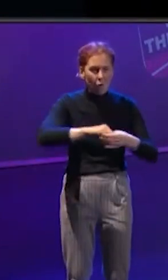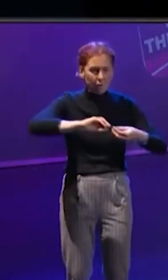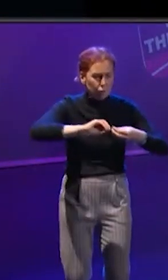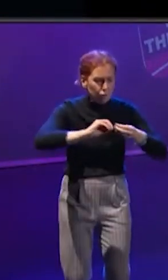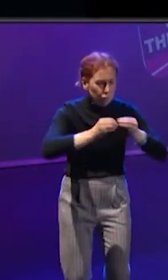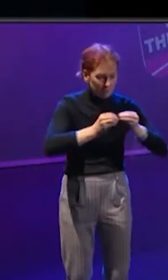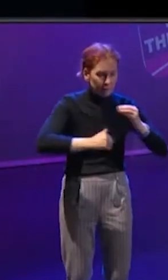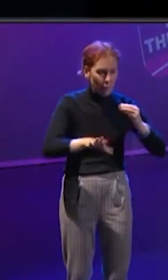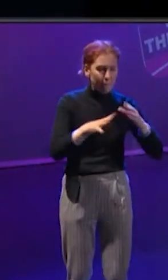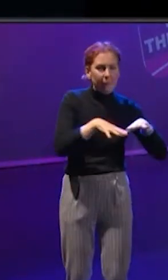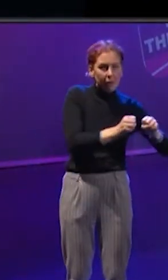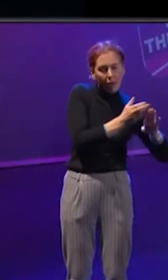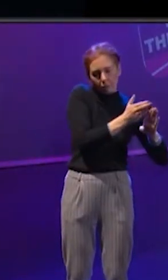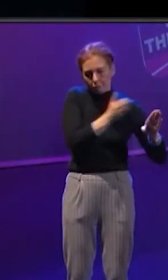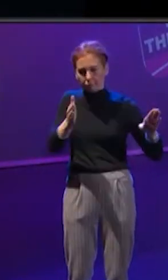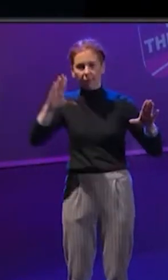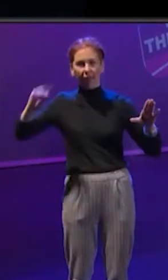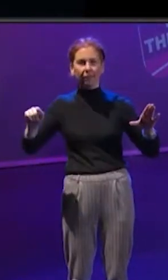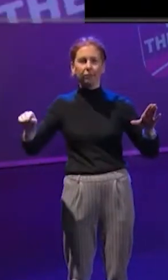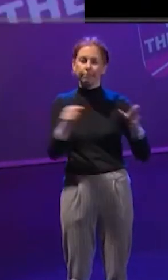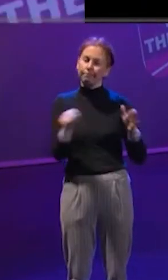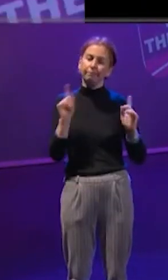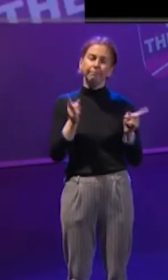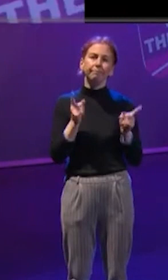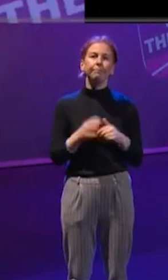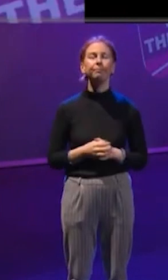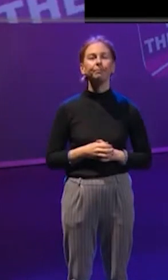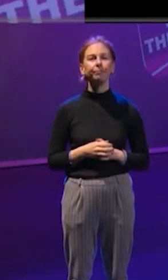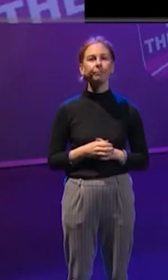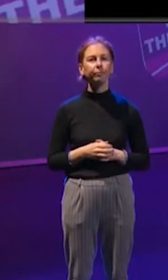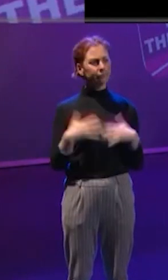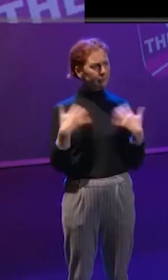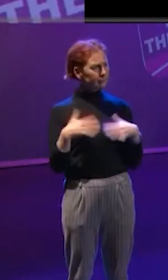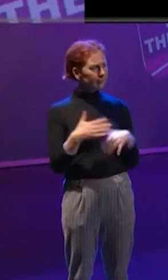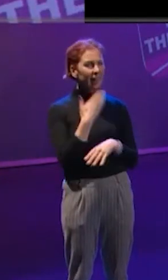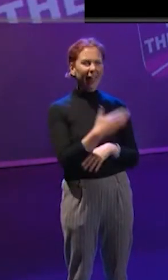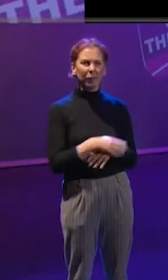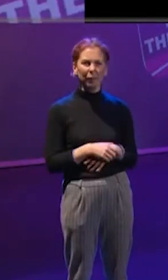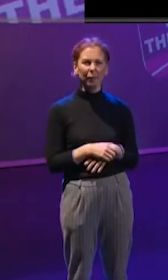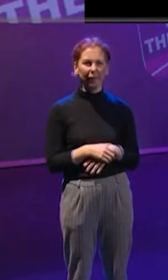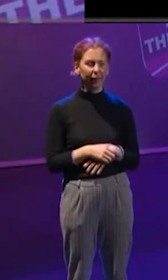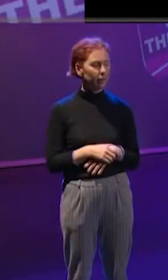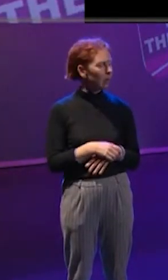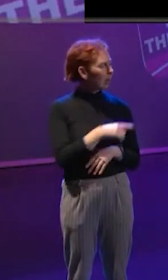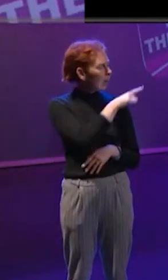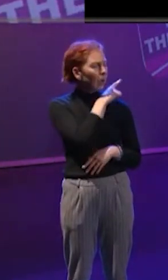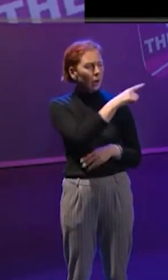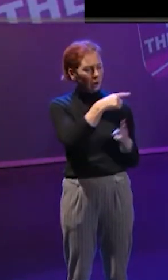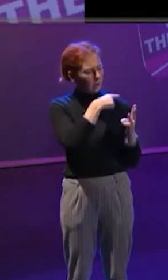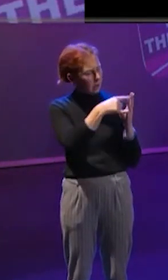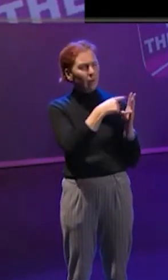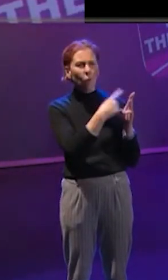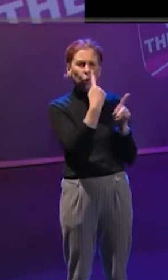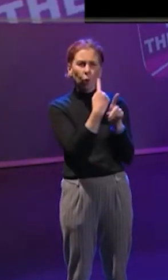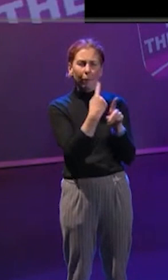of a project instead of just sort of one element of it. Absolutely, thank you. Something that you've all mentioned there is sort of the humanity,